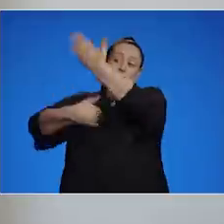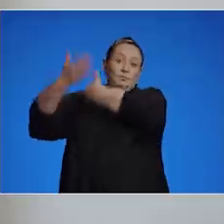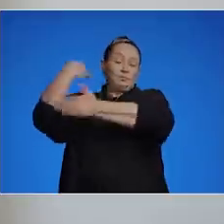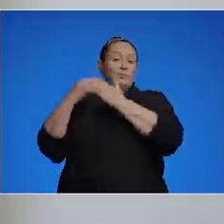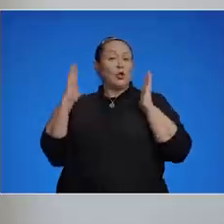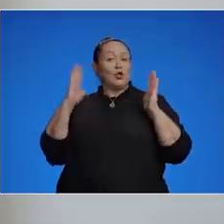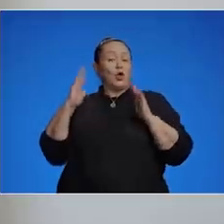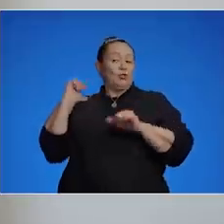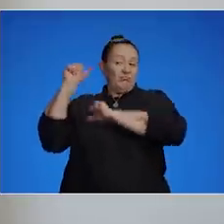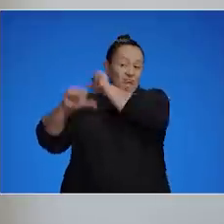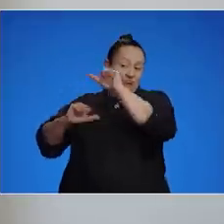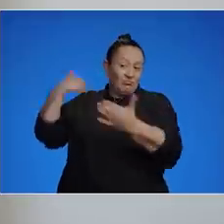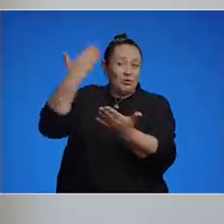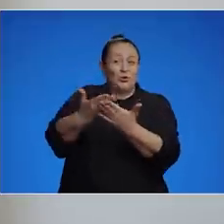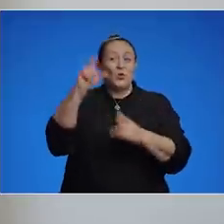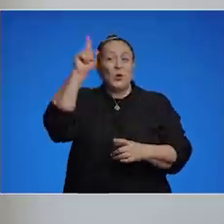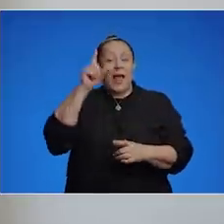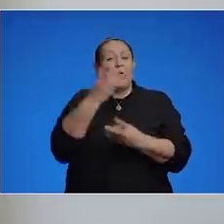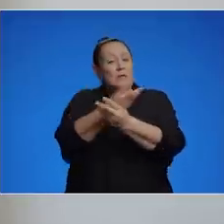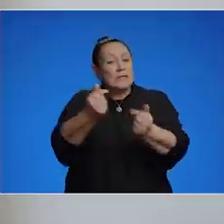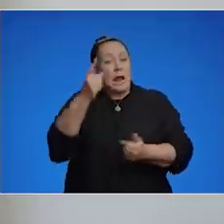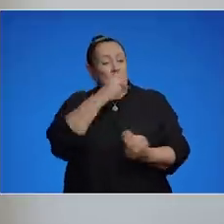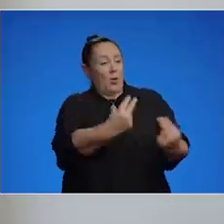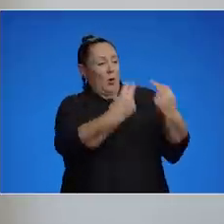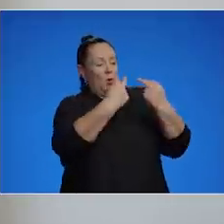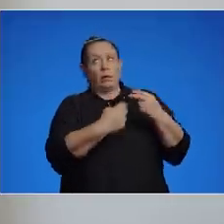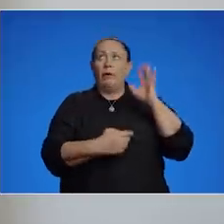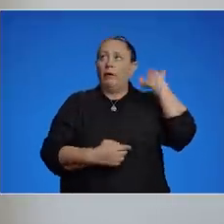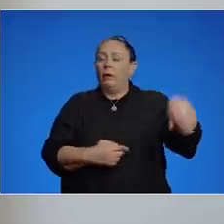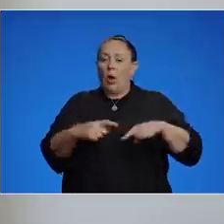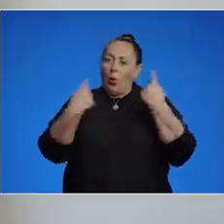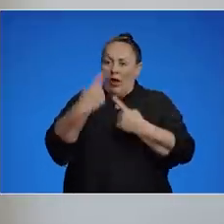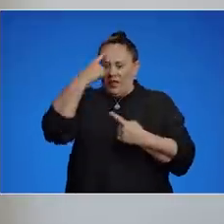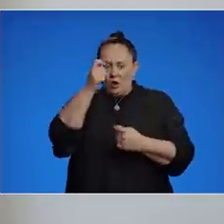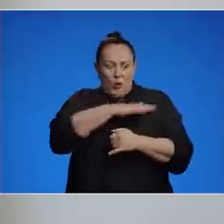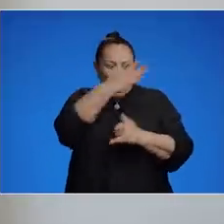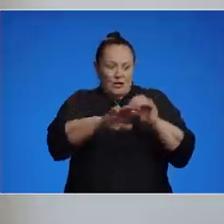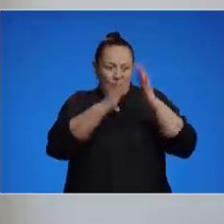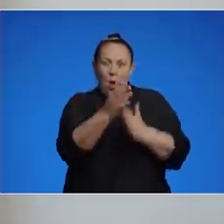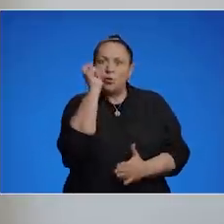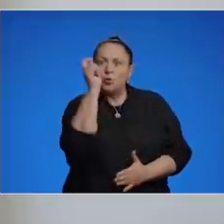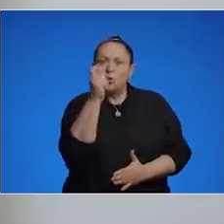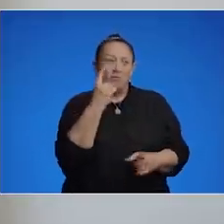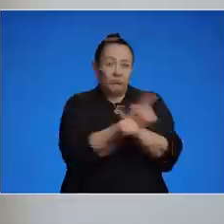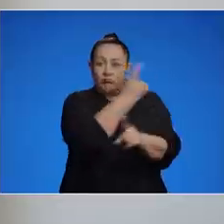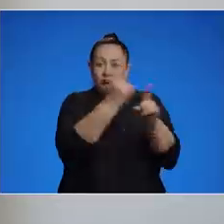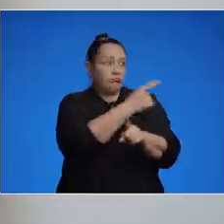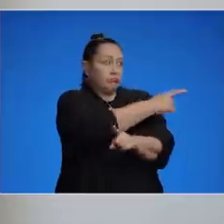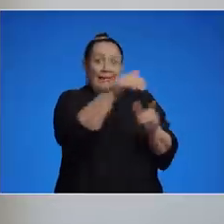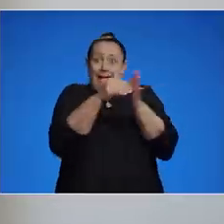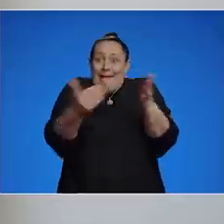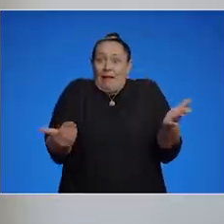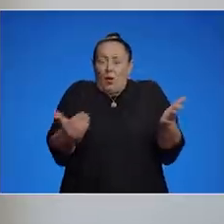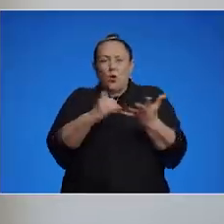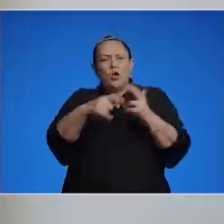ages in the history of the Church, like now, there are people who think we are in apocalyptic times. And I say this to